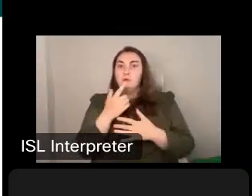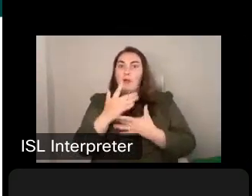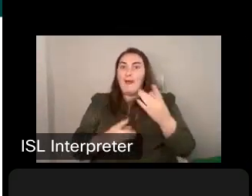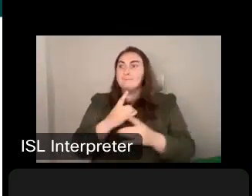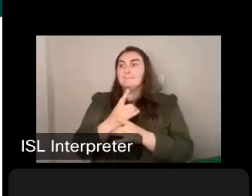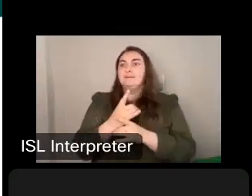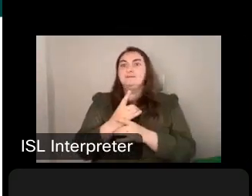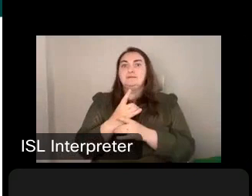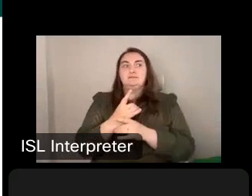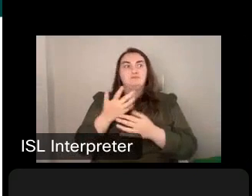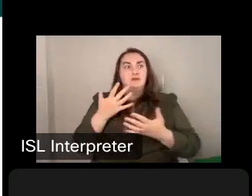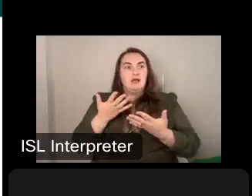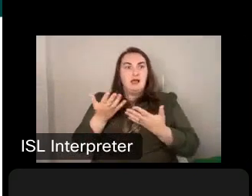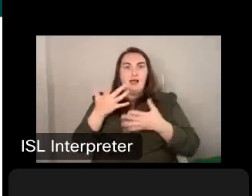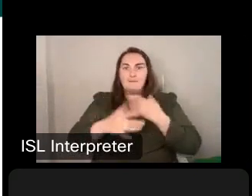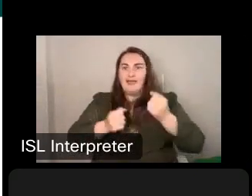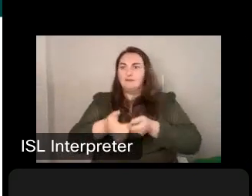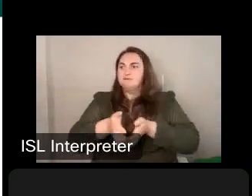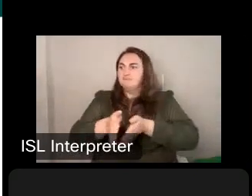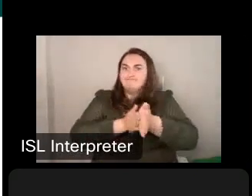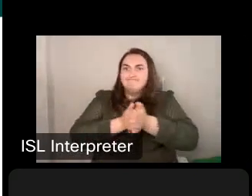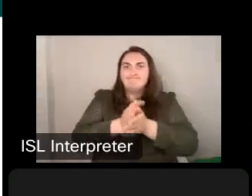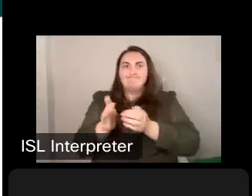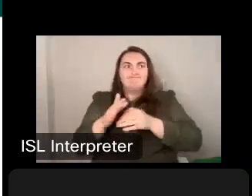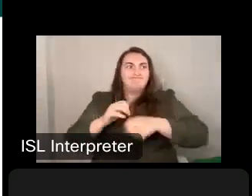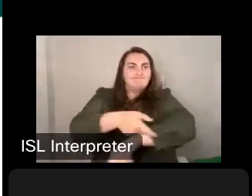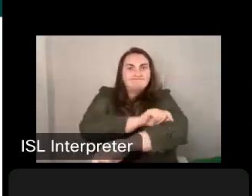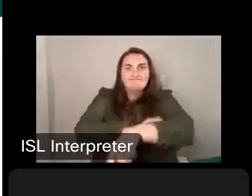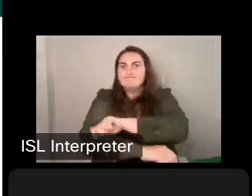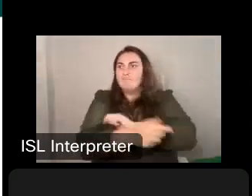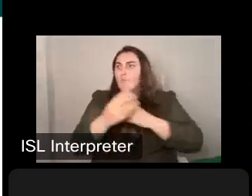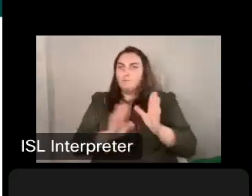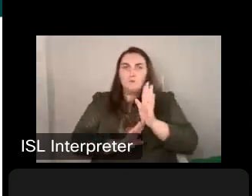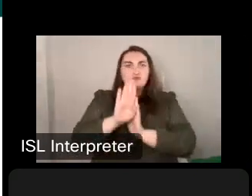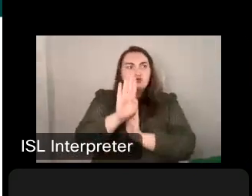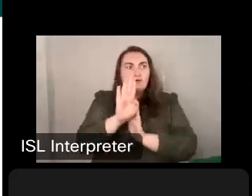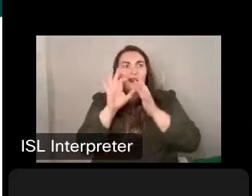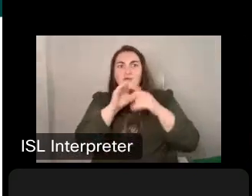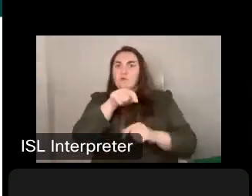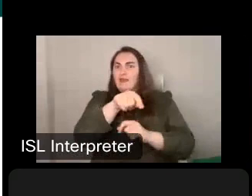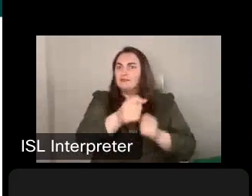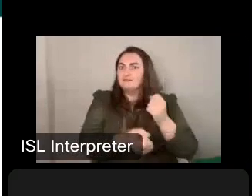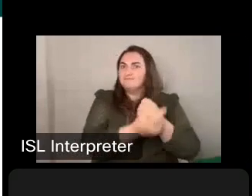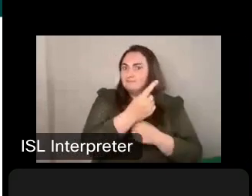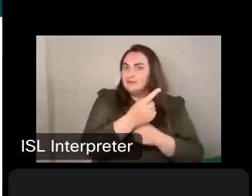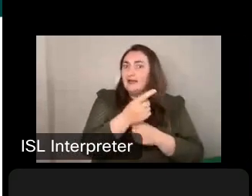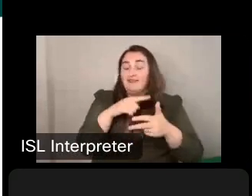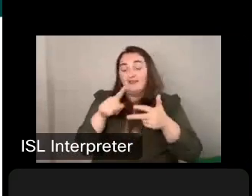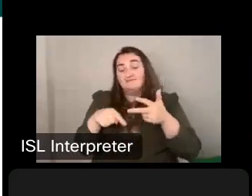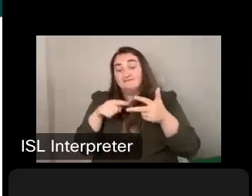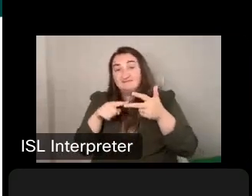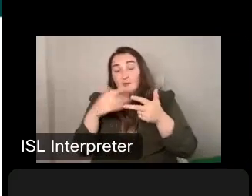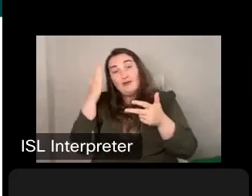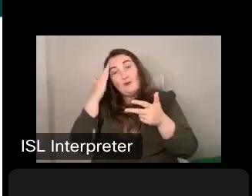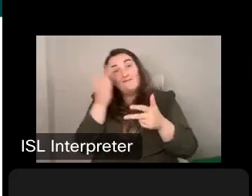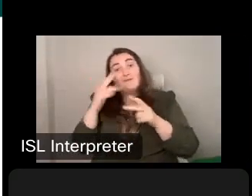around and really be a driver for improvement as to what the kind of contributory factors were around that incident. And sadly, we also know from